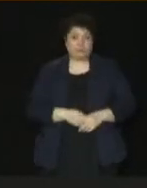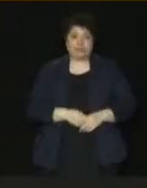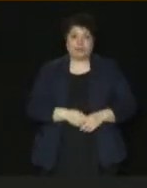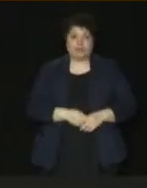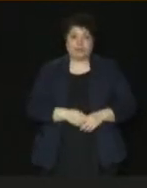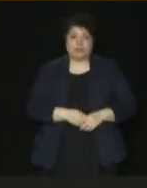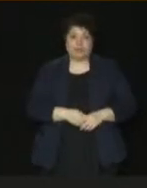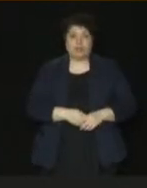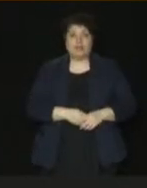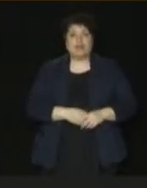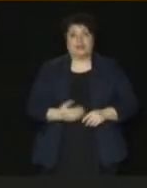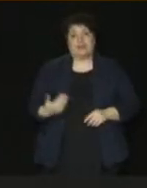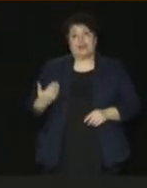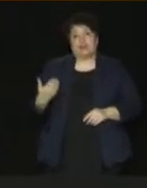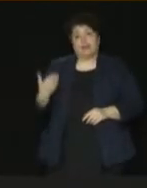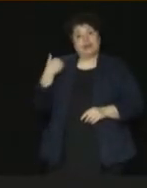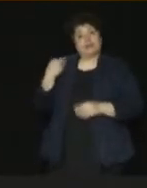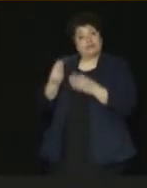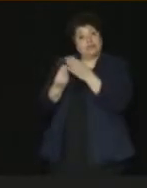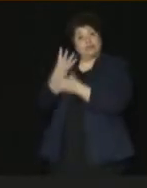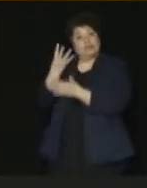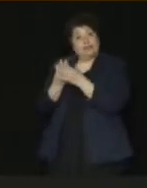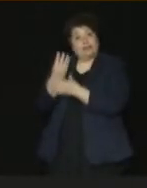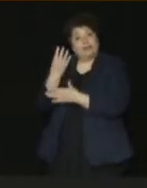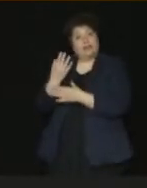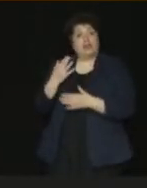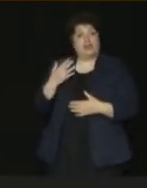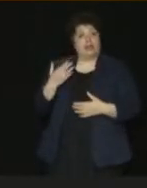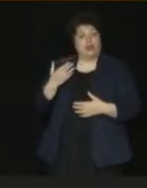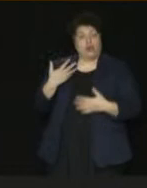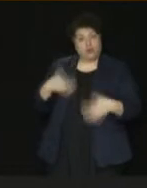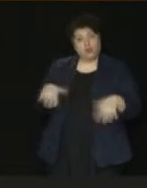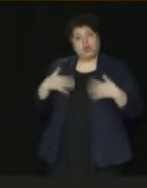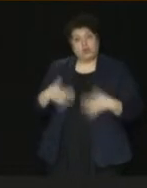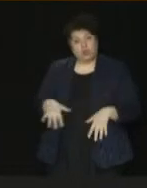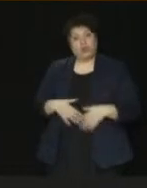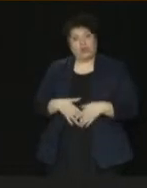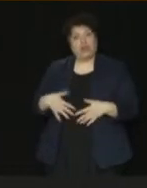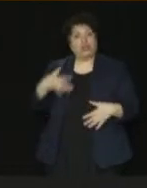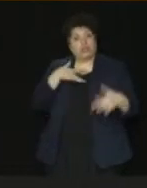Last spring, when we had a lot of concerns about